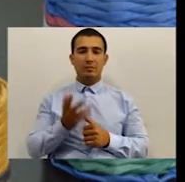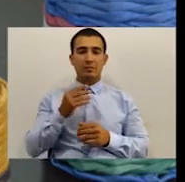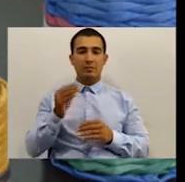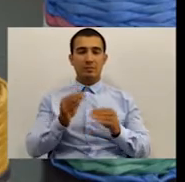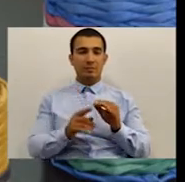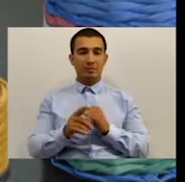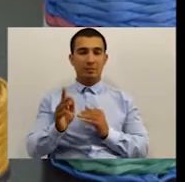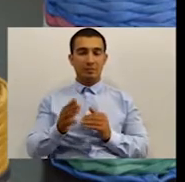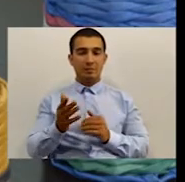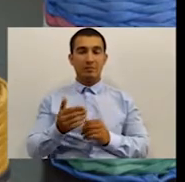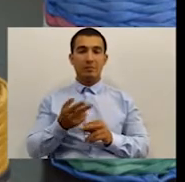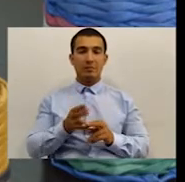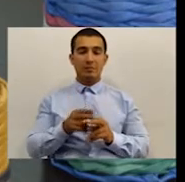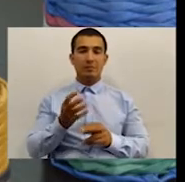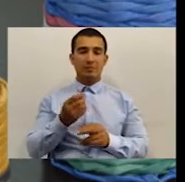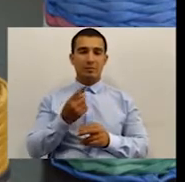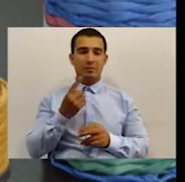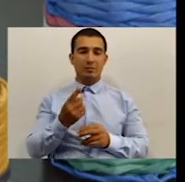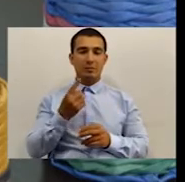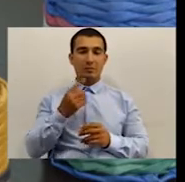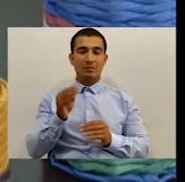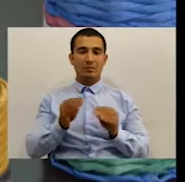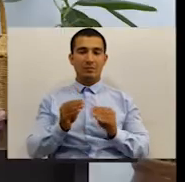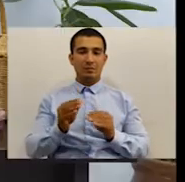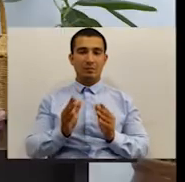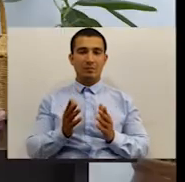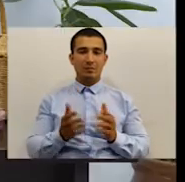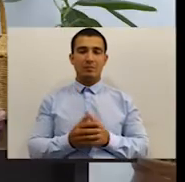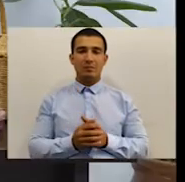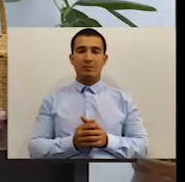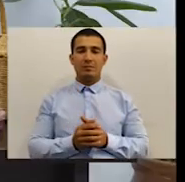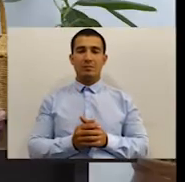Taxlaganda yana bitta yirtib olamiz.